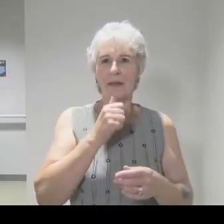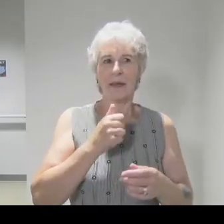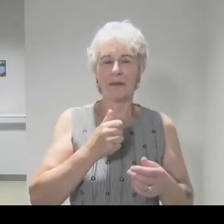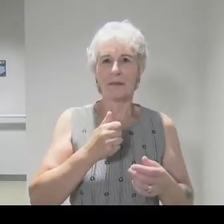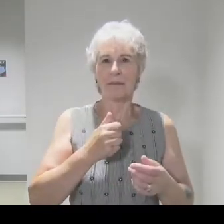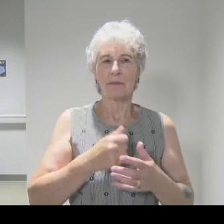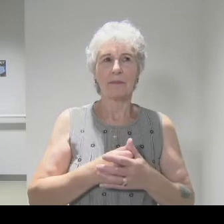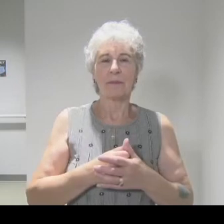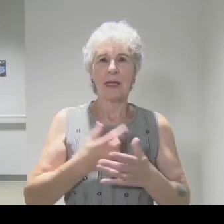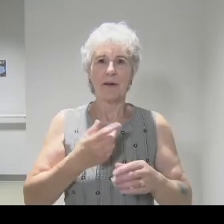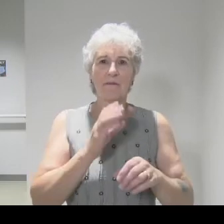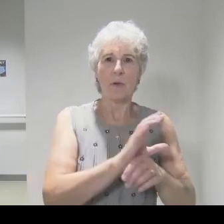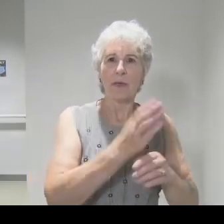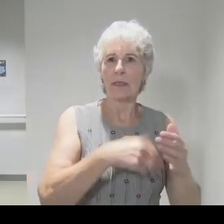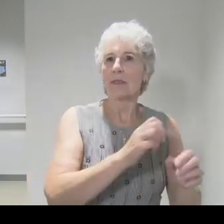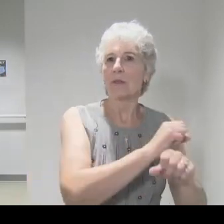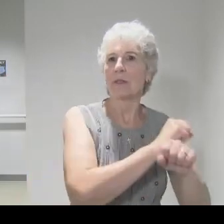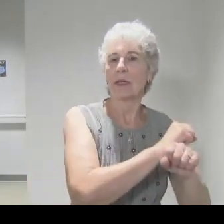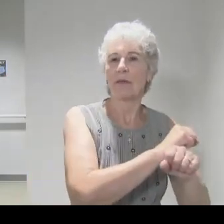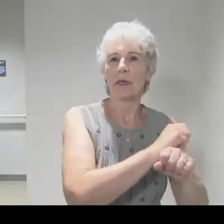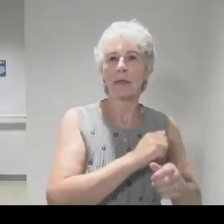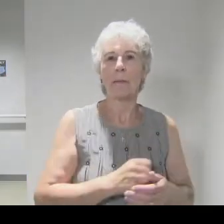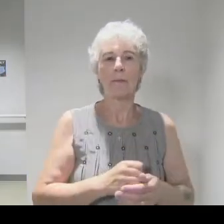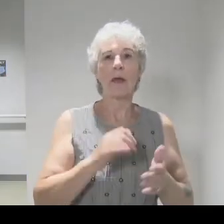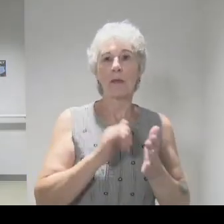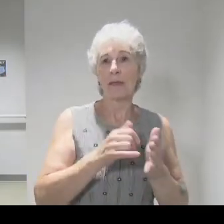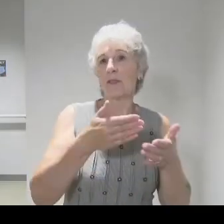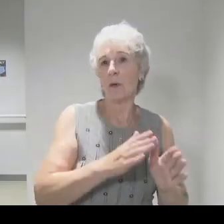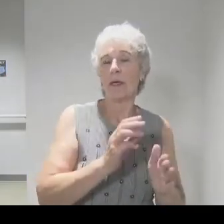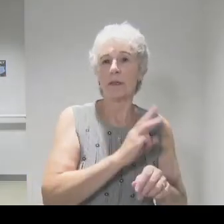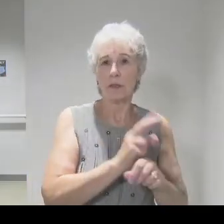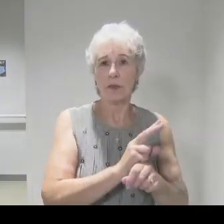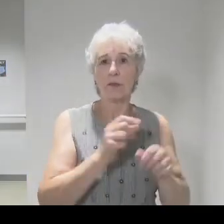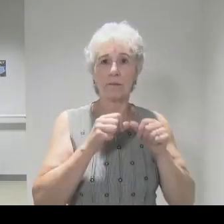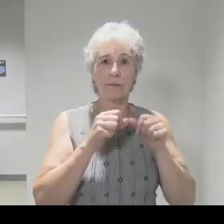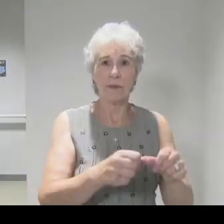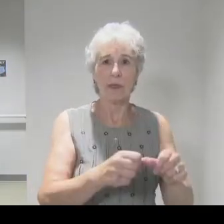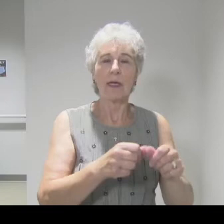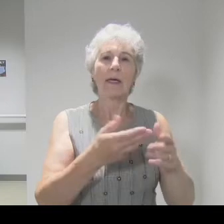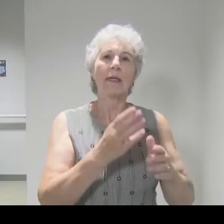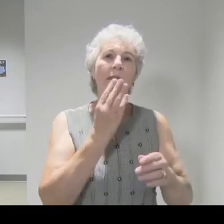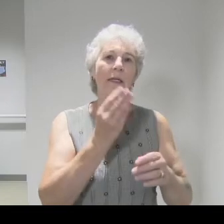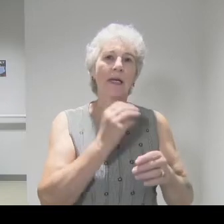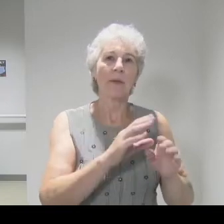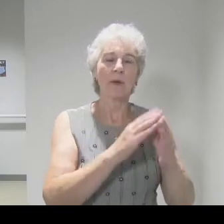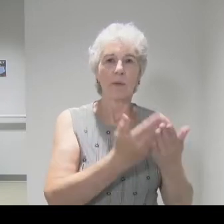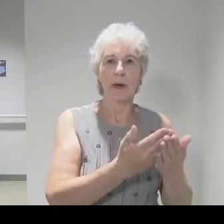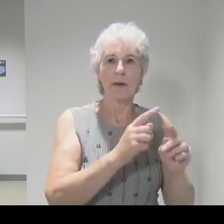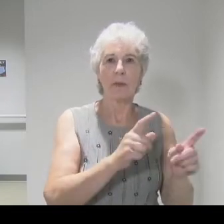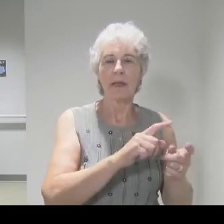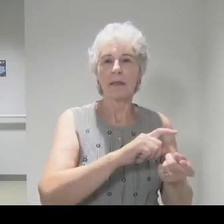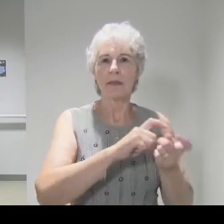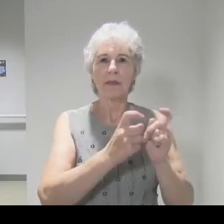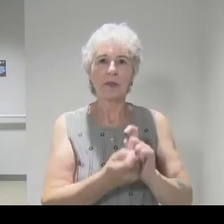slave, forced into bondage. And that's the way it's used consistently throughout the Hebrew scriptures, but then there is a twist in some